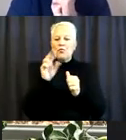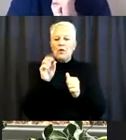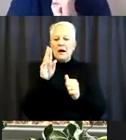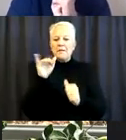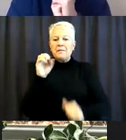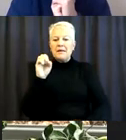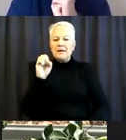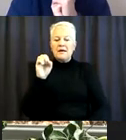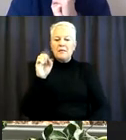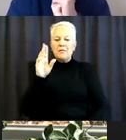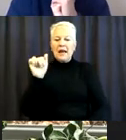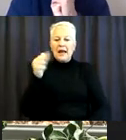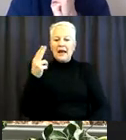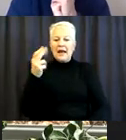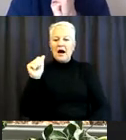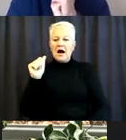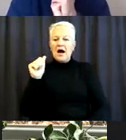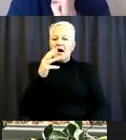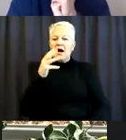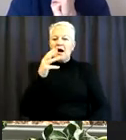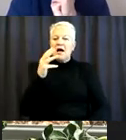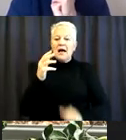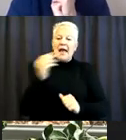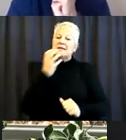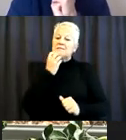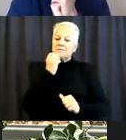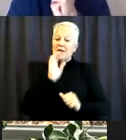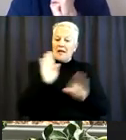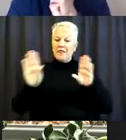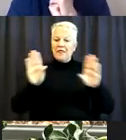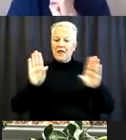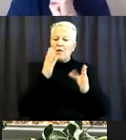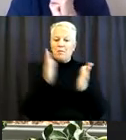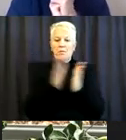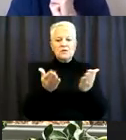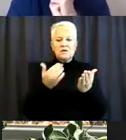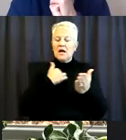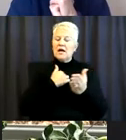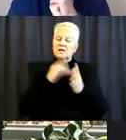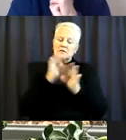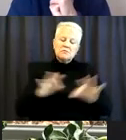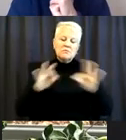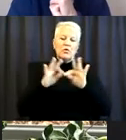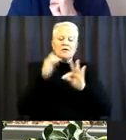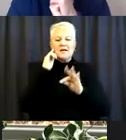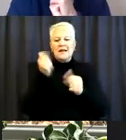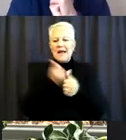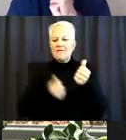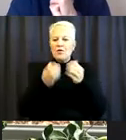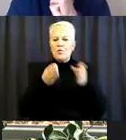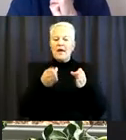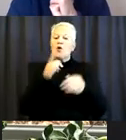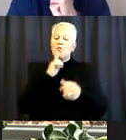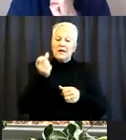book and Van Dyke's book is worth noting in every single way and really understanding